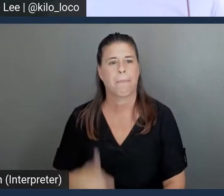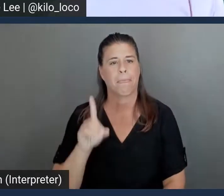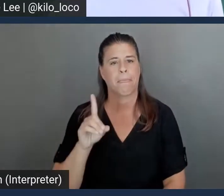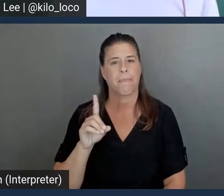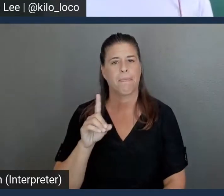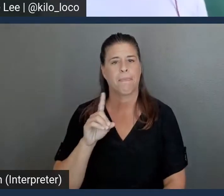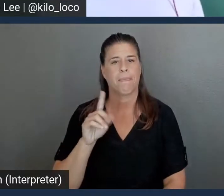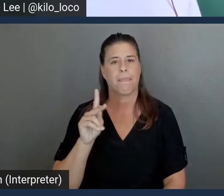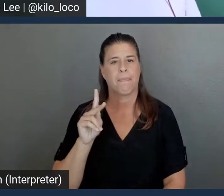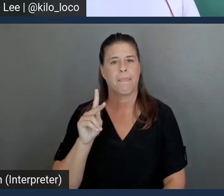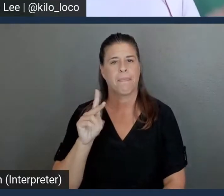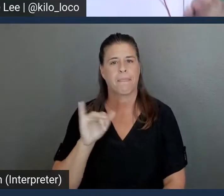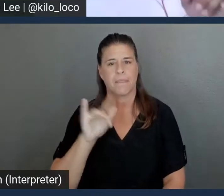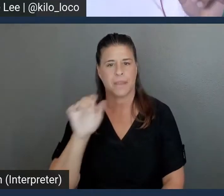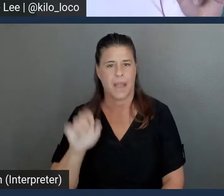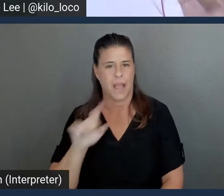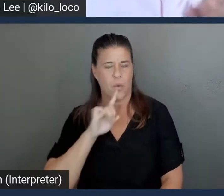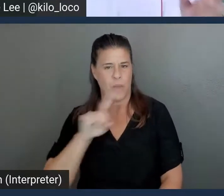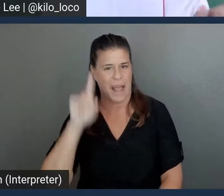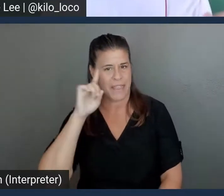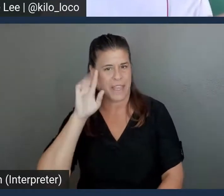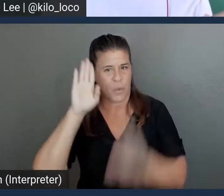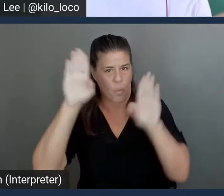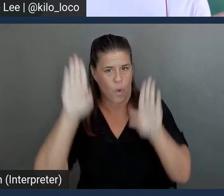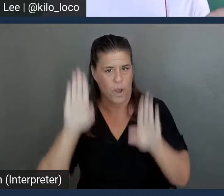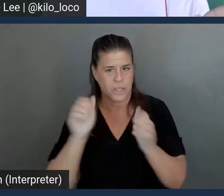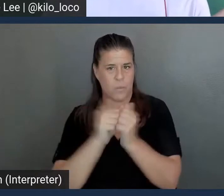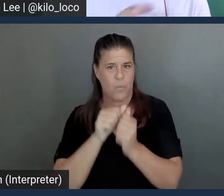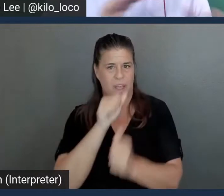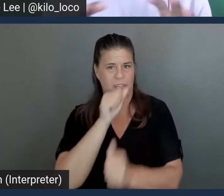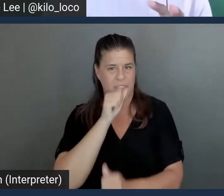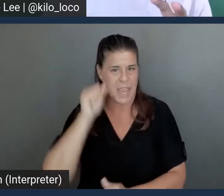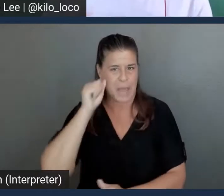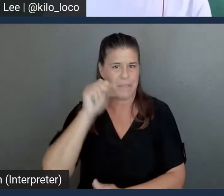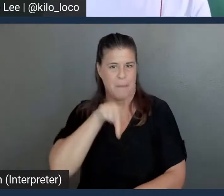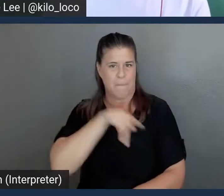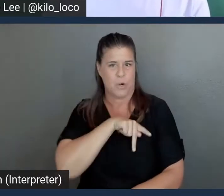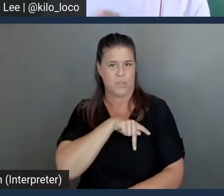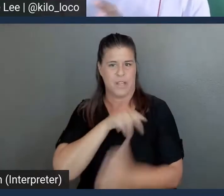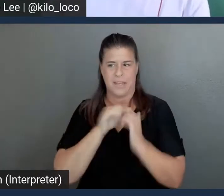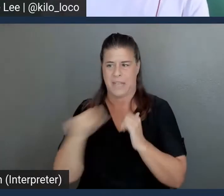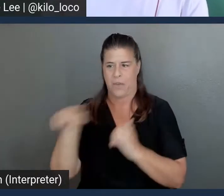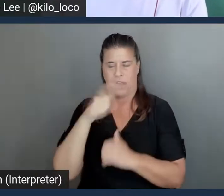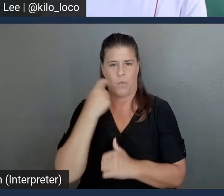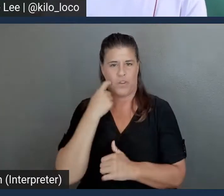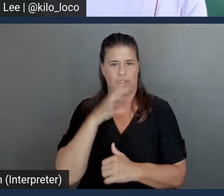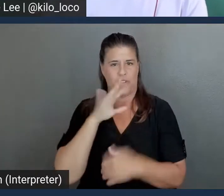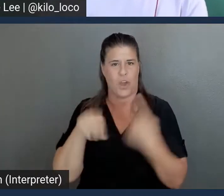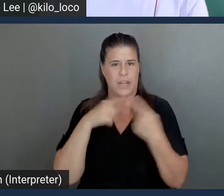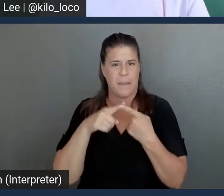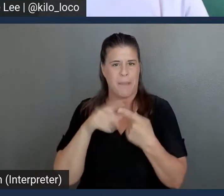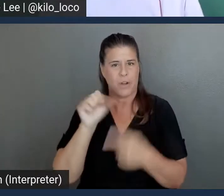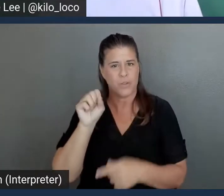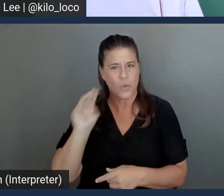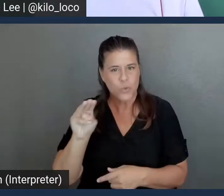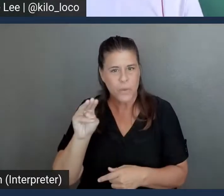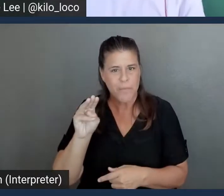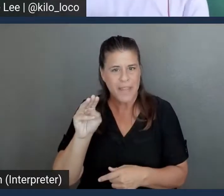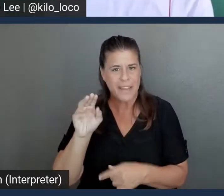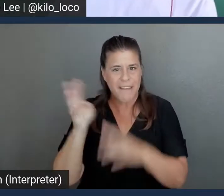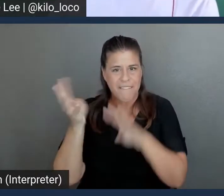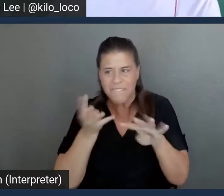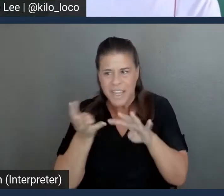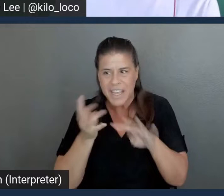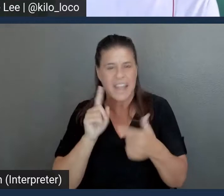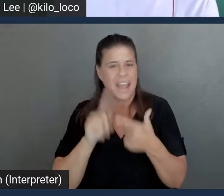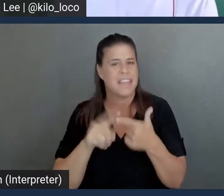think this actually would work awesome with the Amazon Personalize, how they were just talking about doing a social media feed, and then like, let's